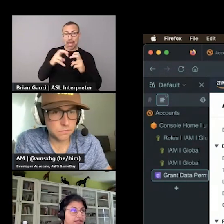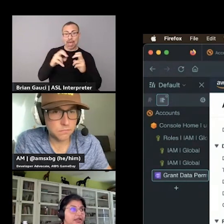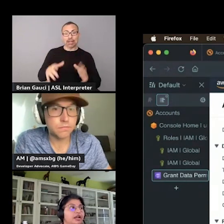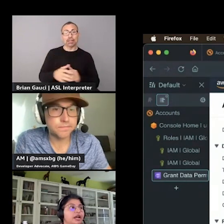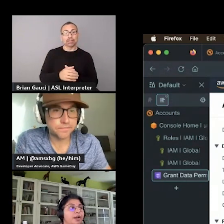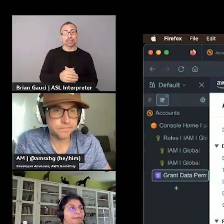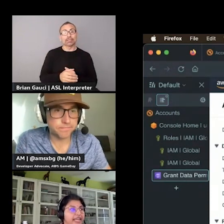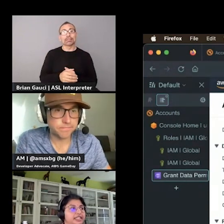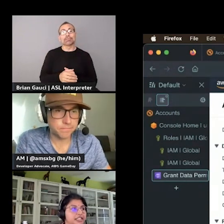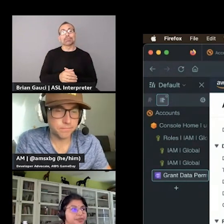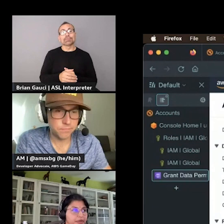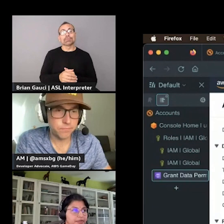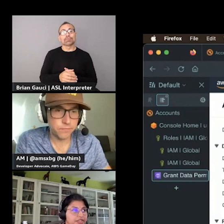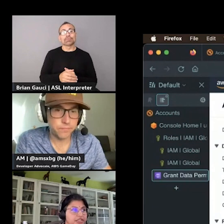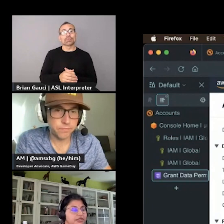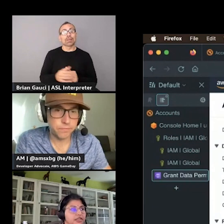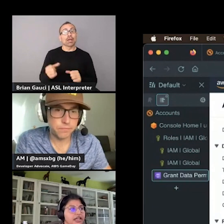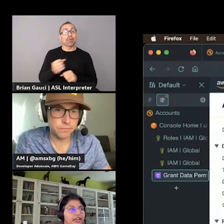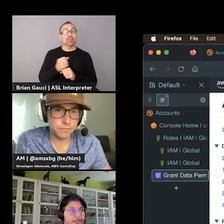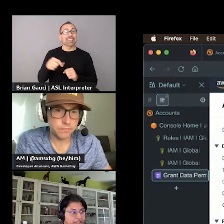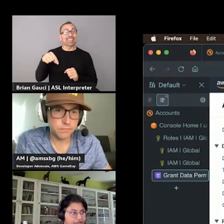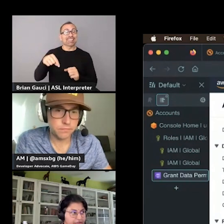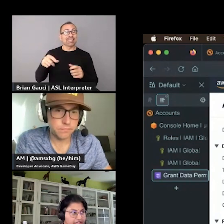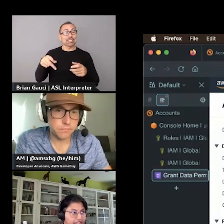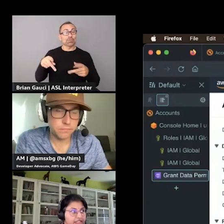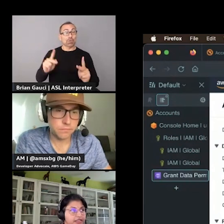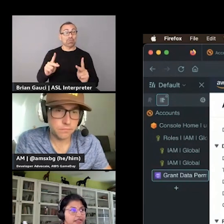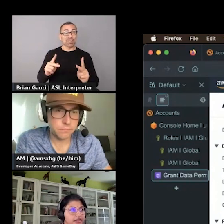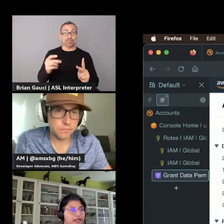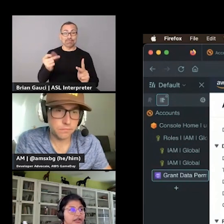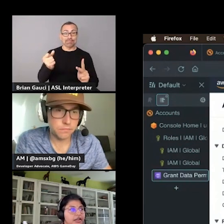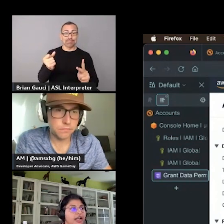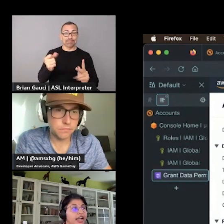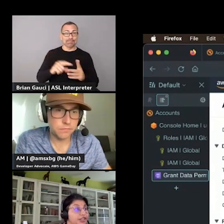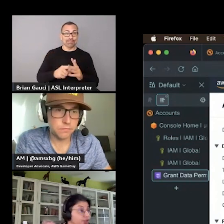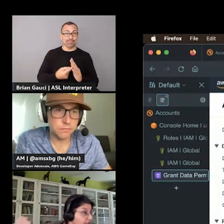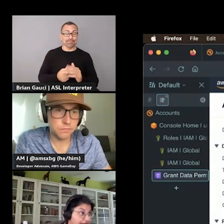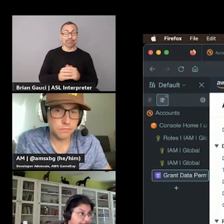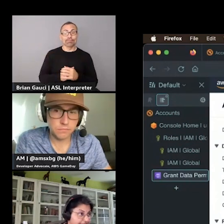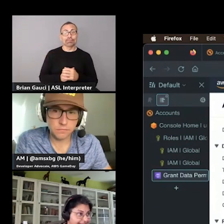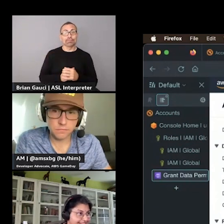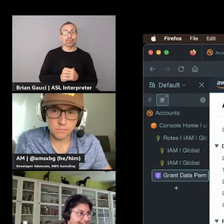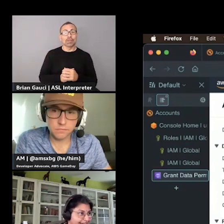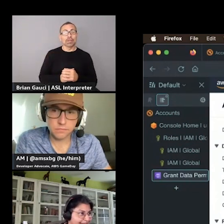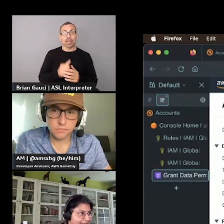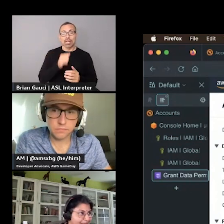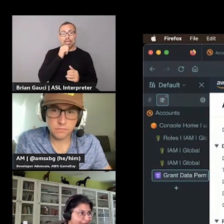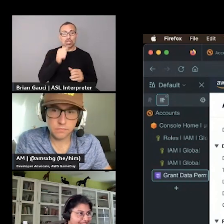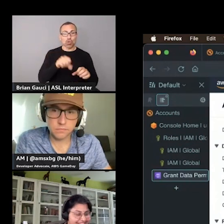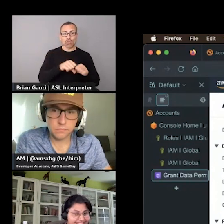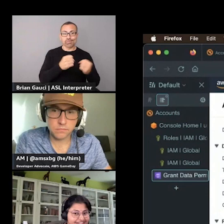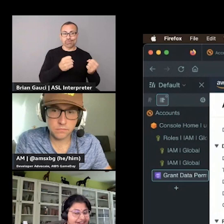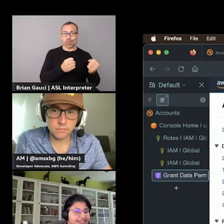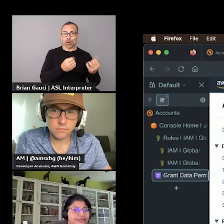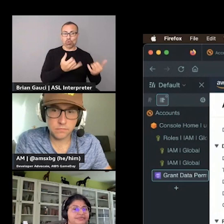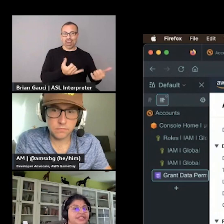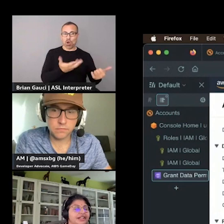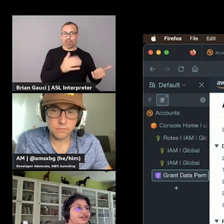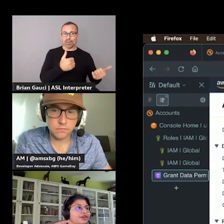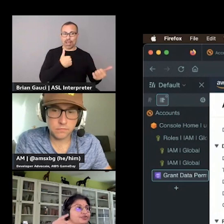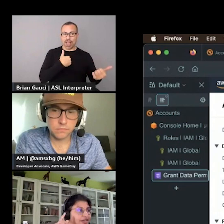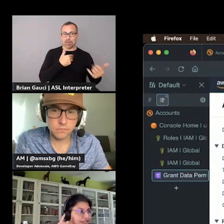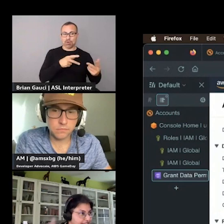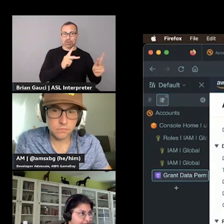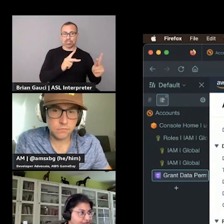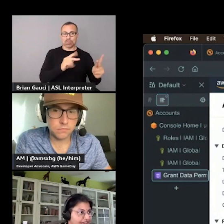permissions. Make this permission effective immediately and do not break the existing IAM permissions. Got it? Got it.